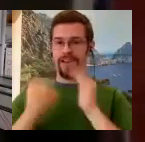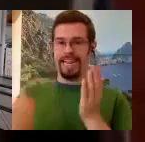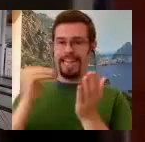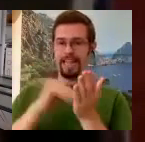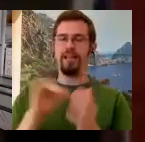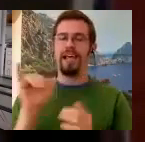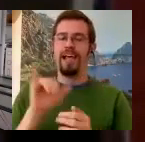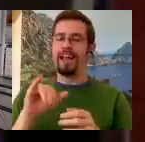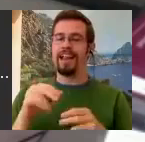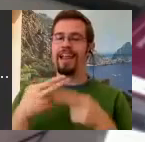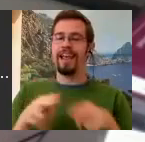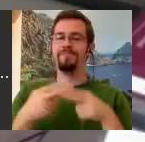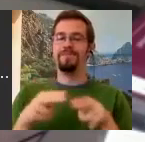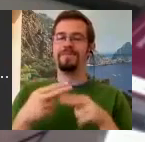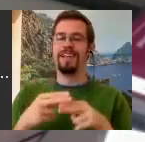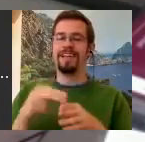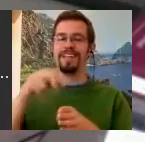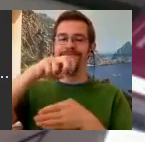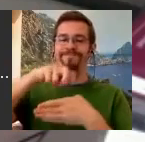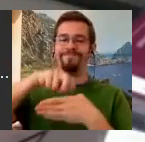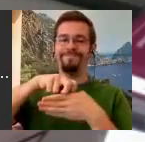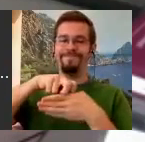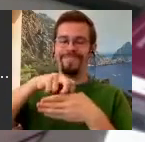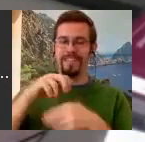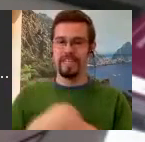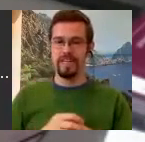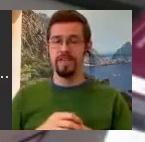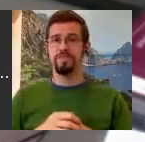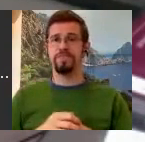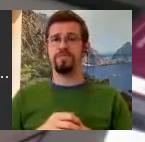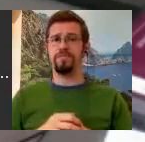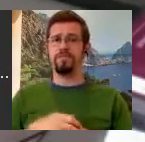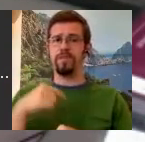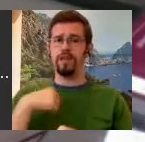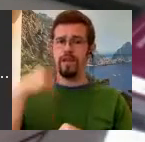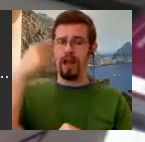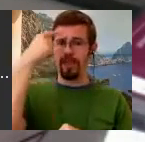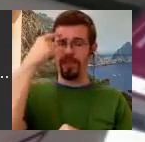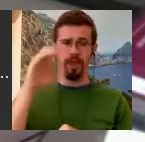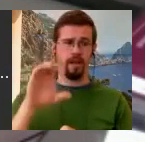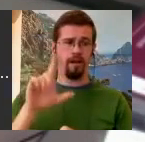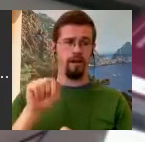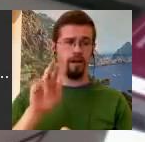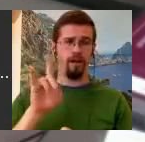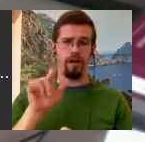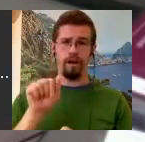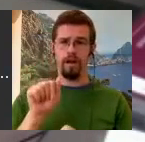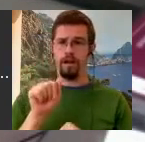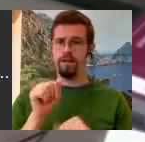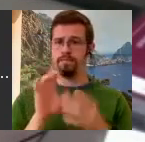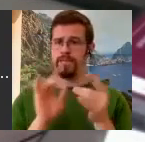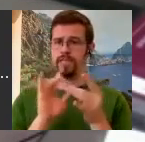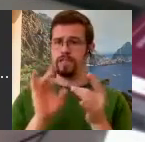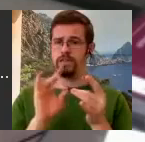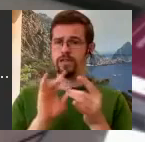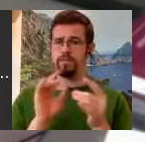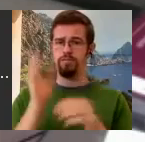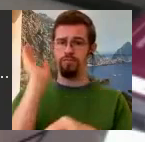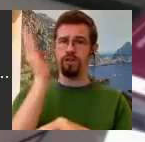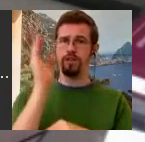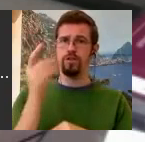And then, as I think Claudia actually mentioned in presentation 1 yesterday on January